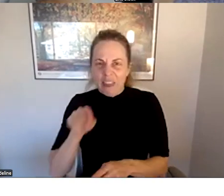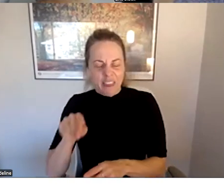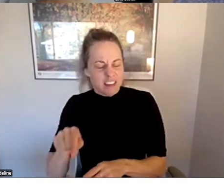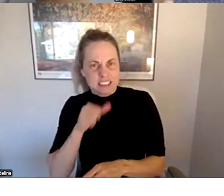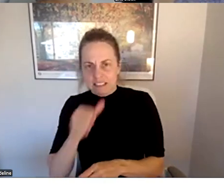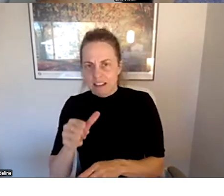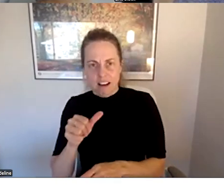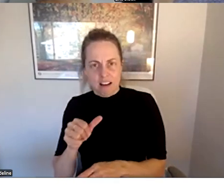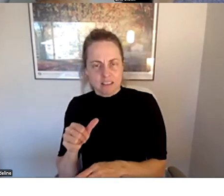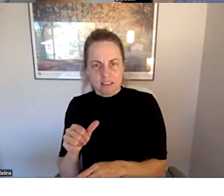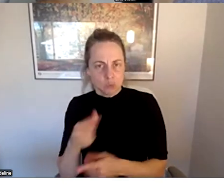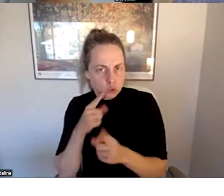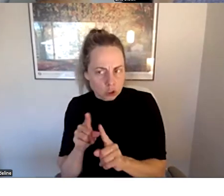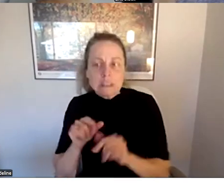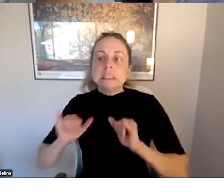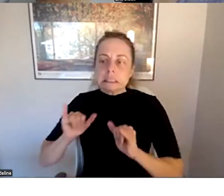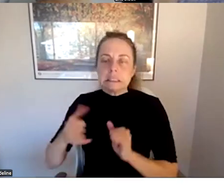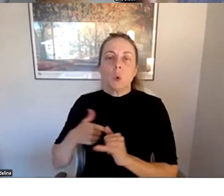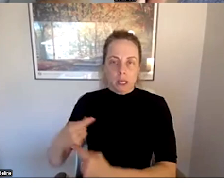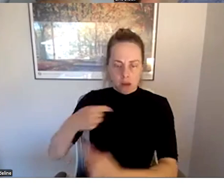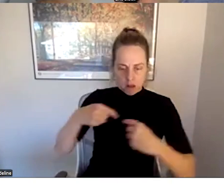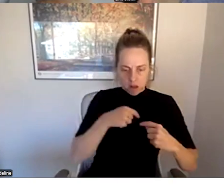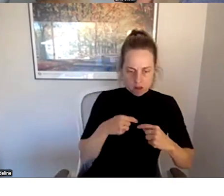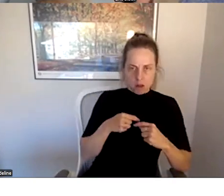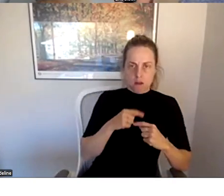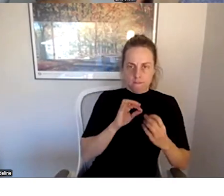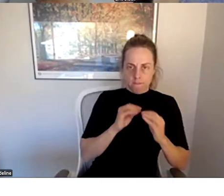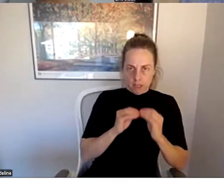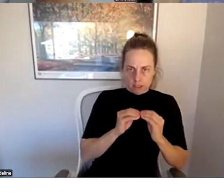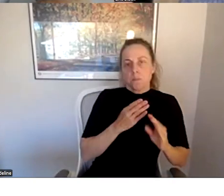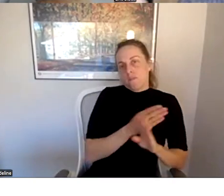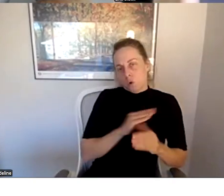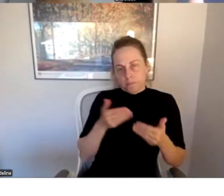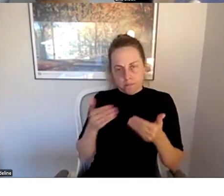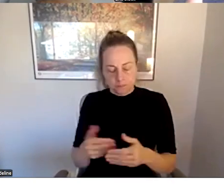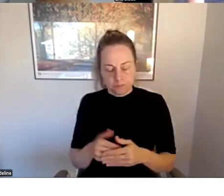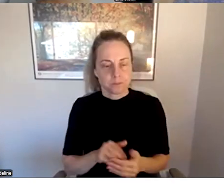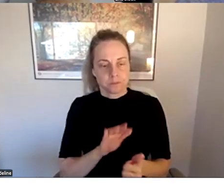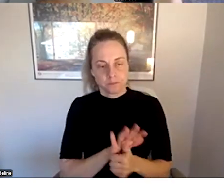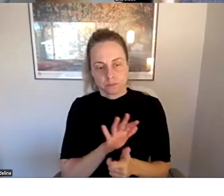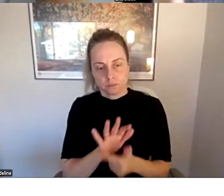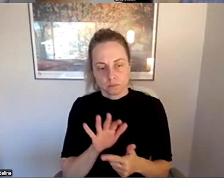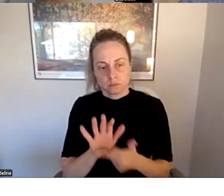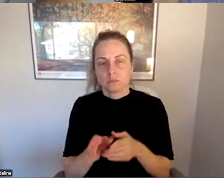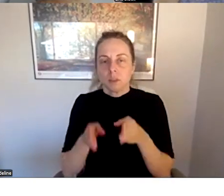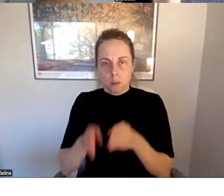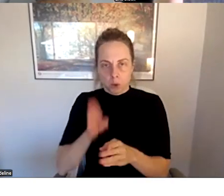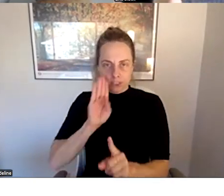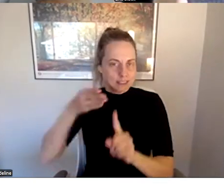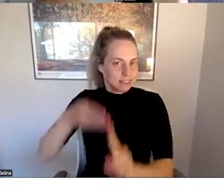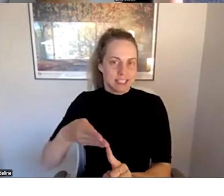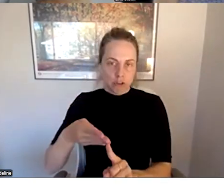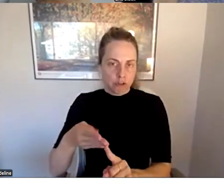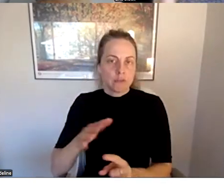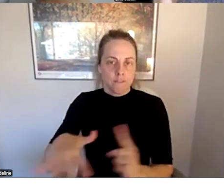that really, really meets. And the last thing I would say is, really having a person-centered environment. So we look